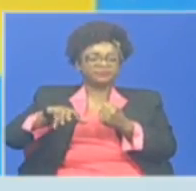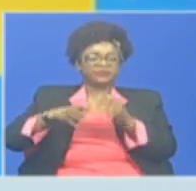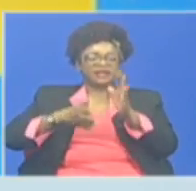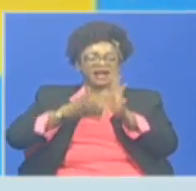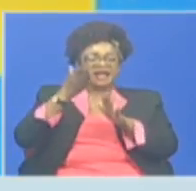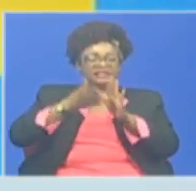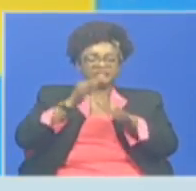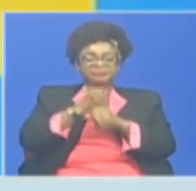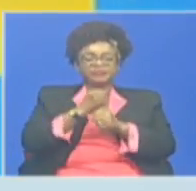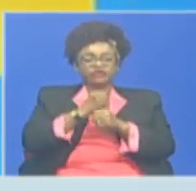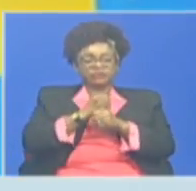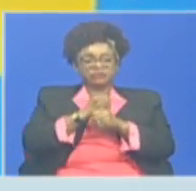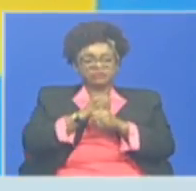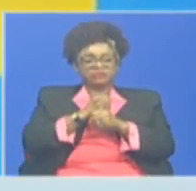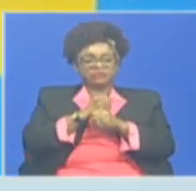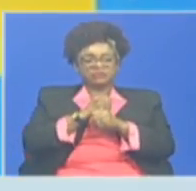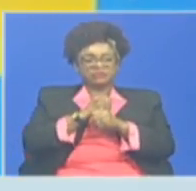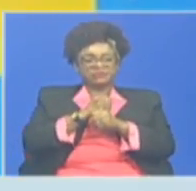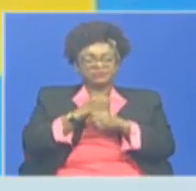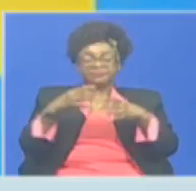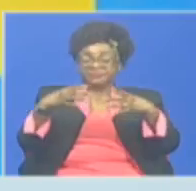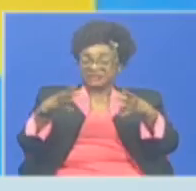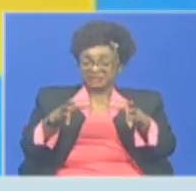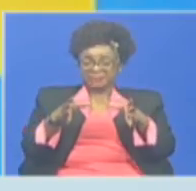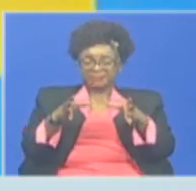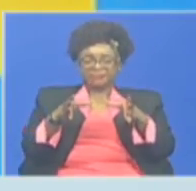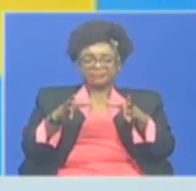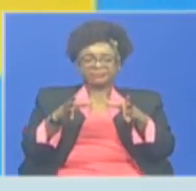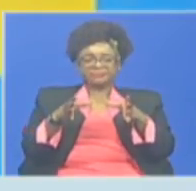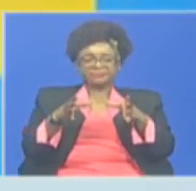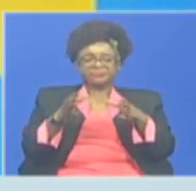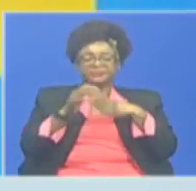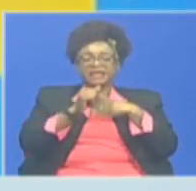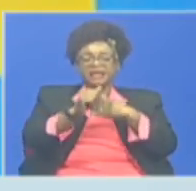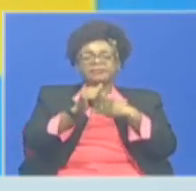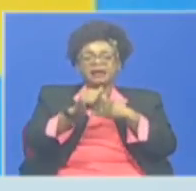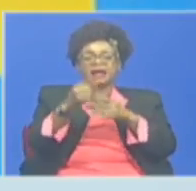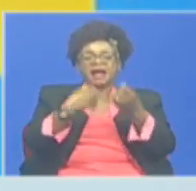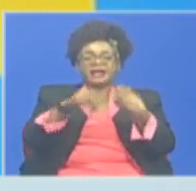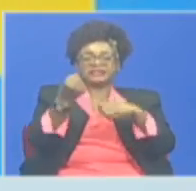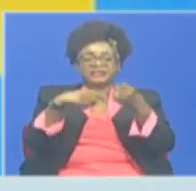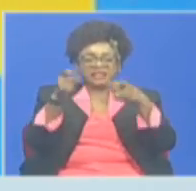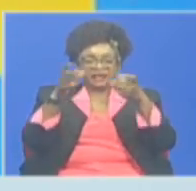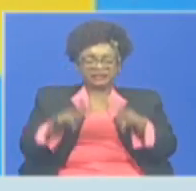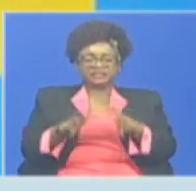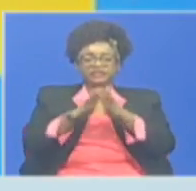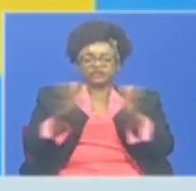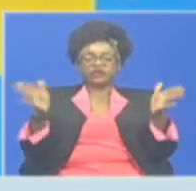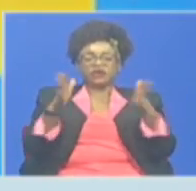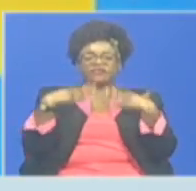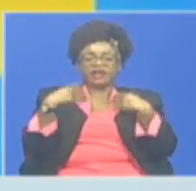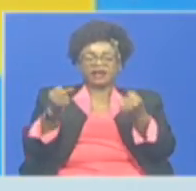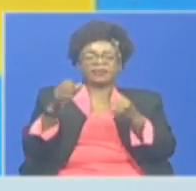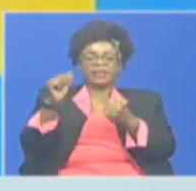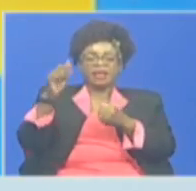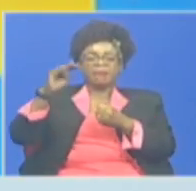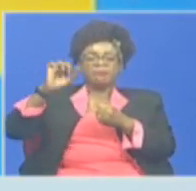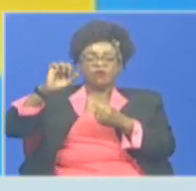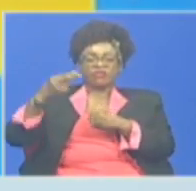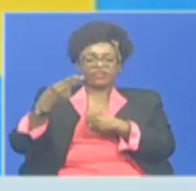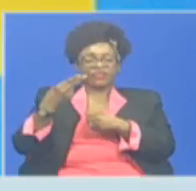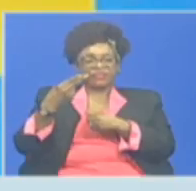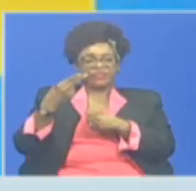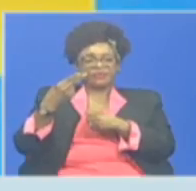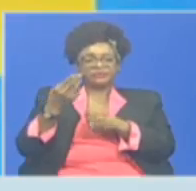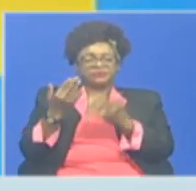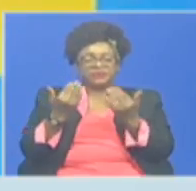mission. The team, which is led by Acting Director General of Health, Dr. Patrick Amoth, is